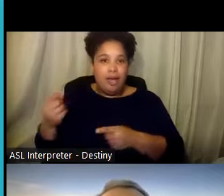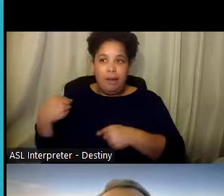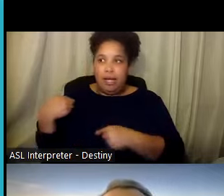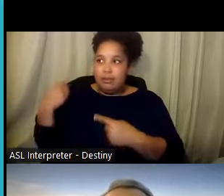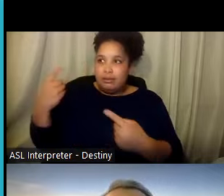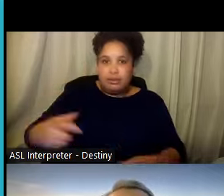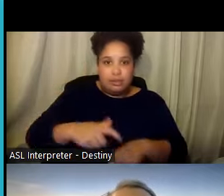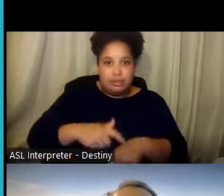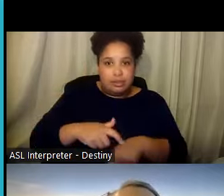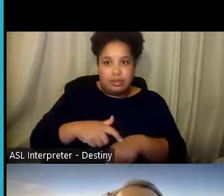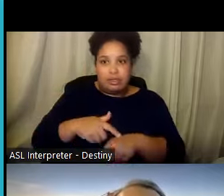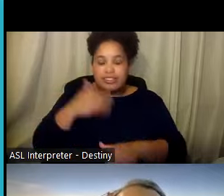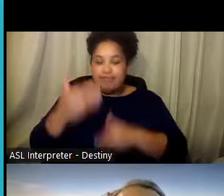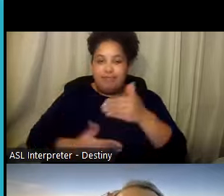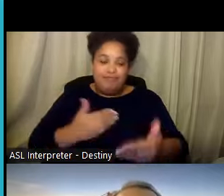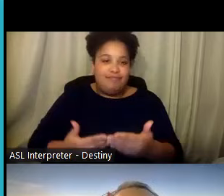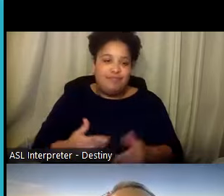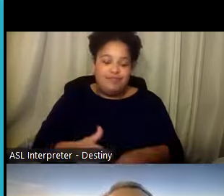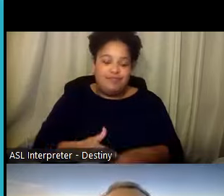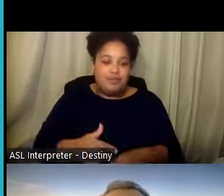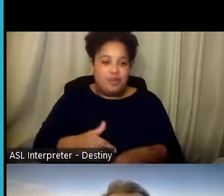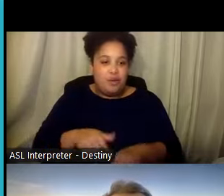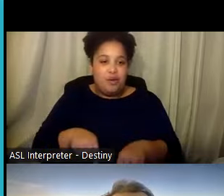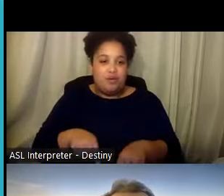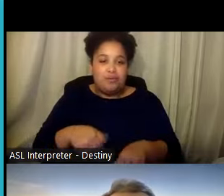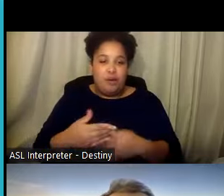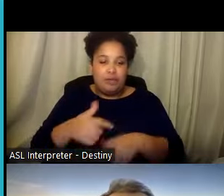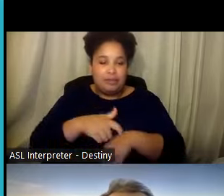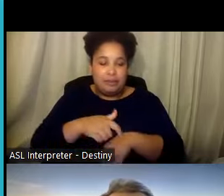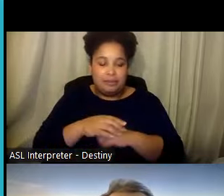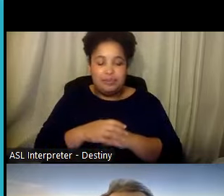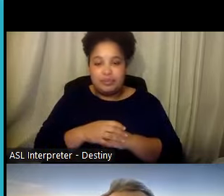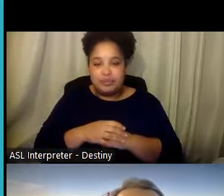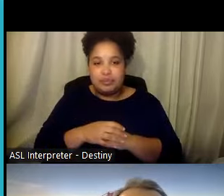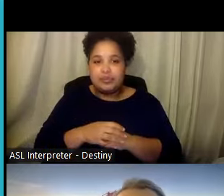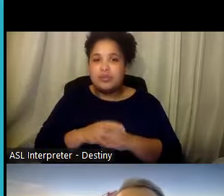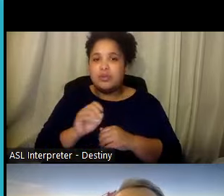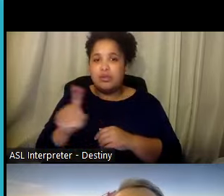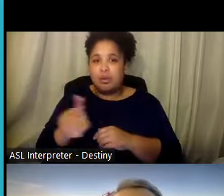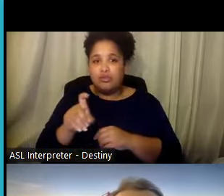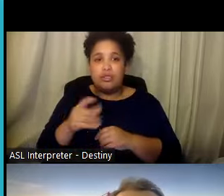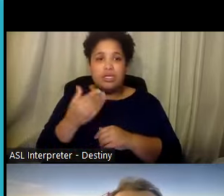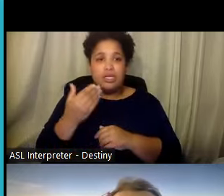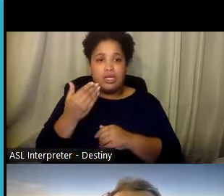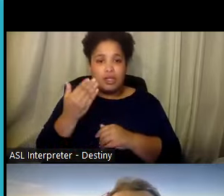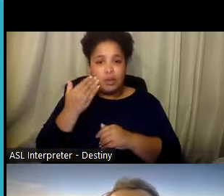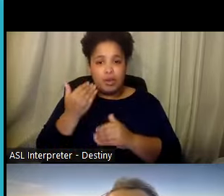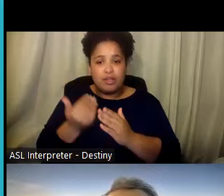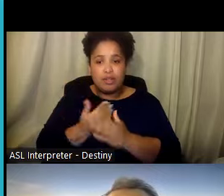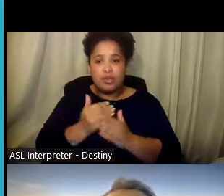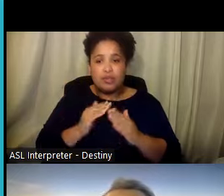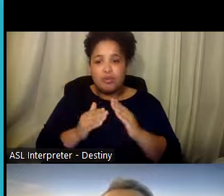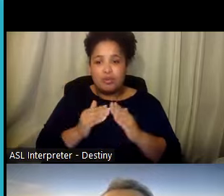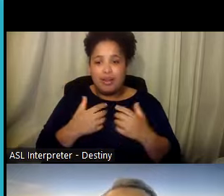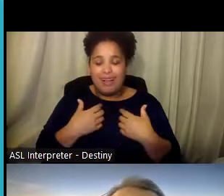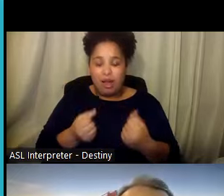will turn to the rest of the group, to ask. So knowing that you're going to have an annual cognitive health assessment,